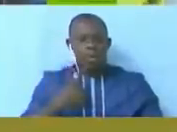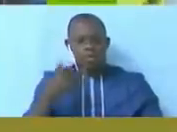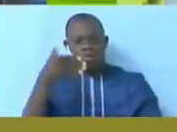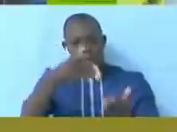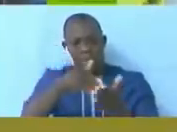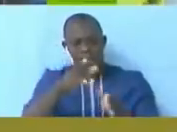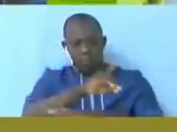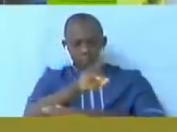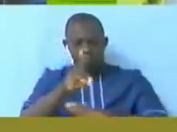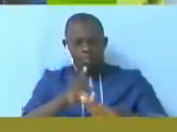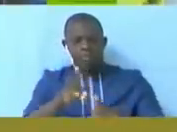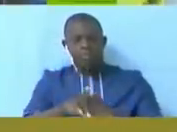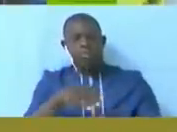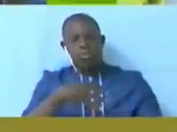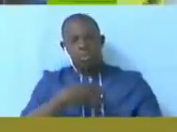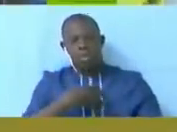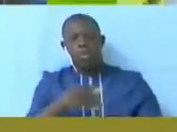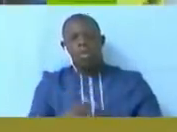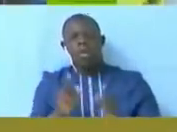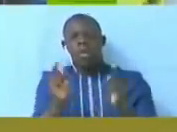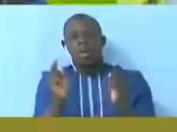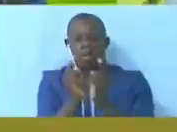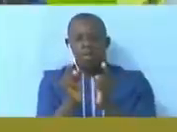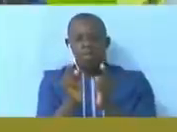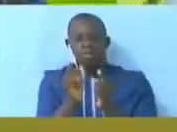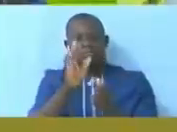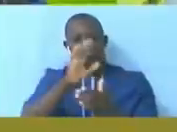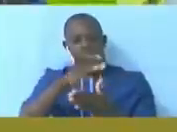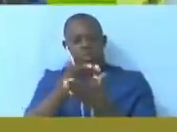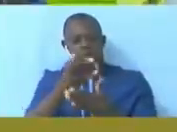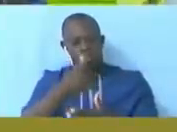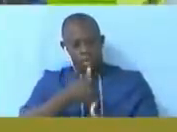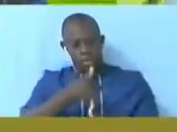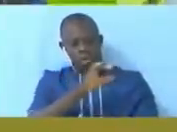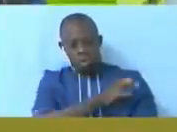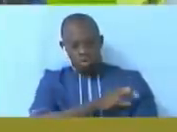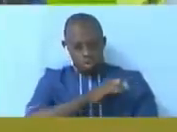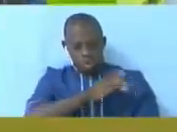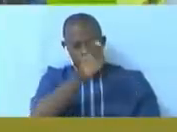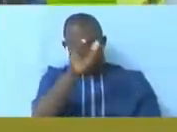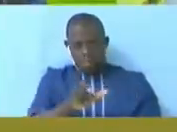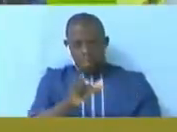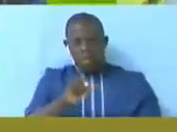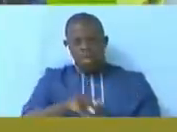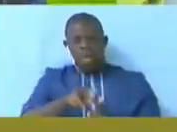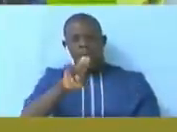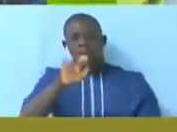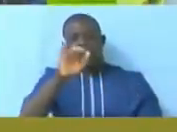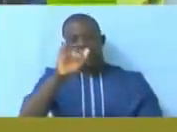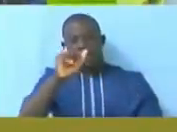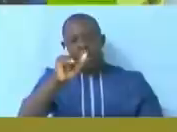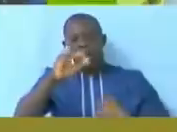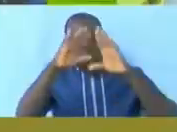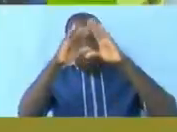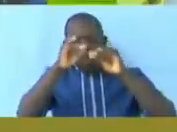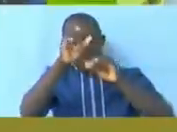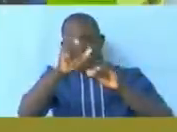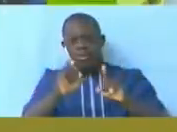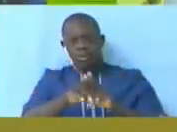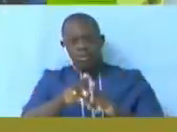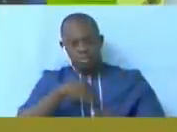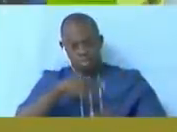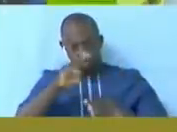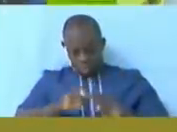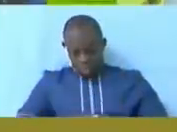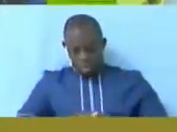I wanted the confrontation between my clients and left the NIA officers to be in my presence. Left kachame